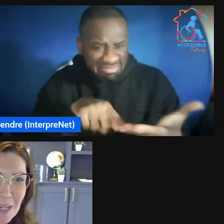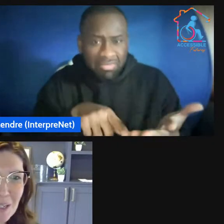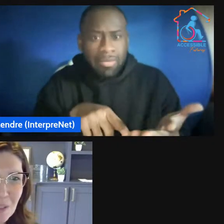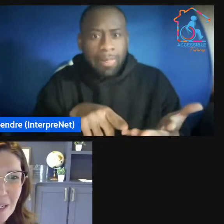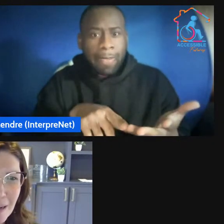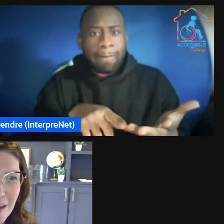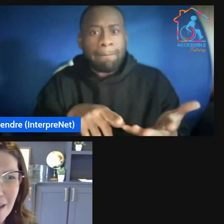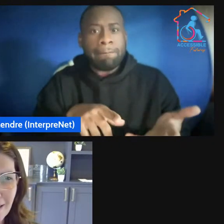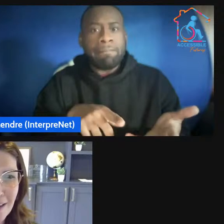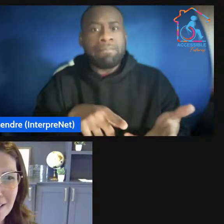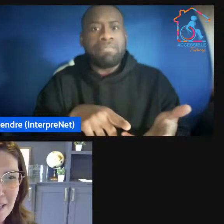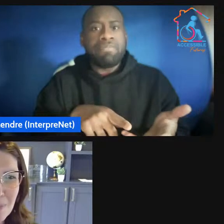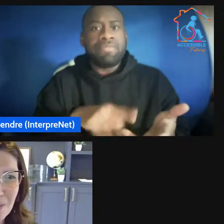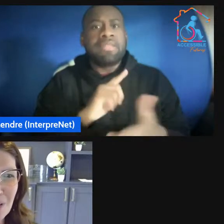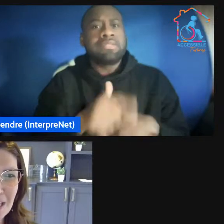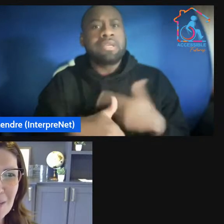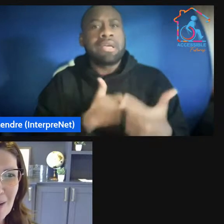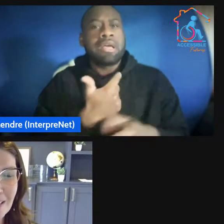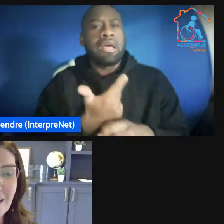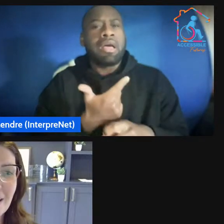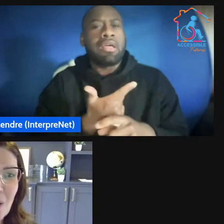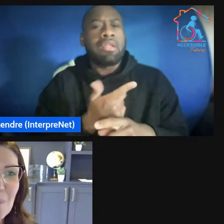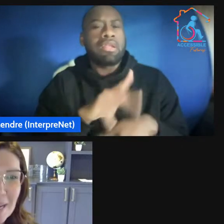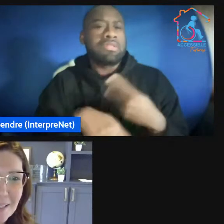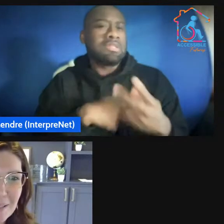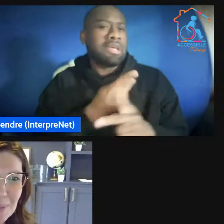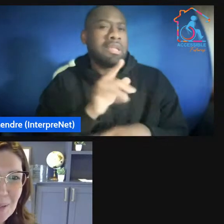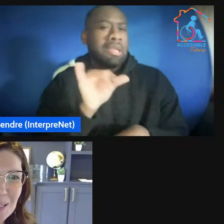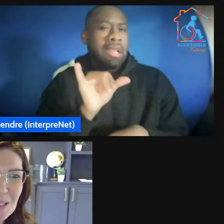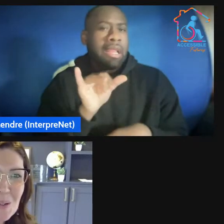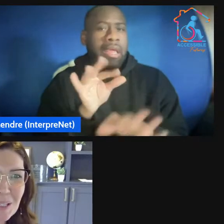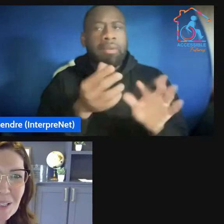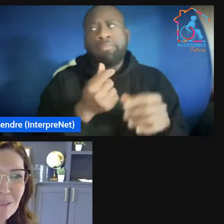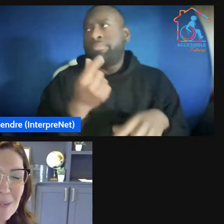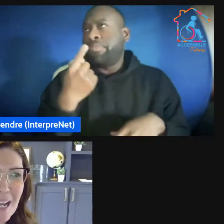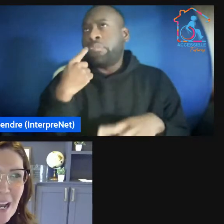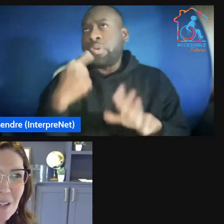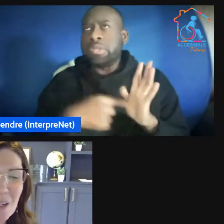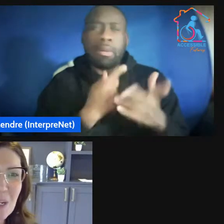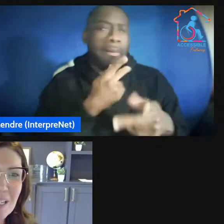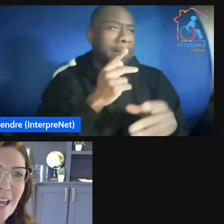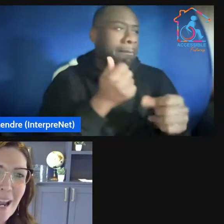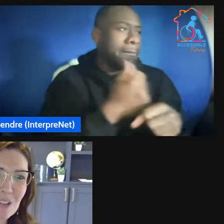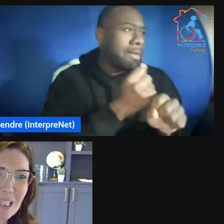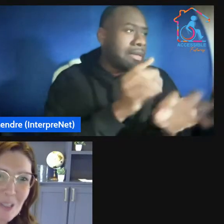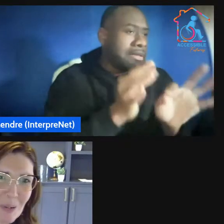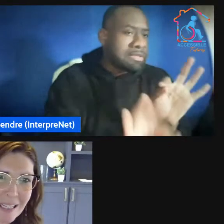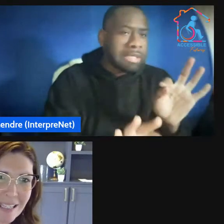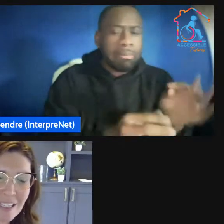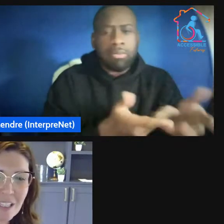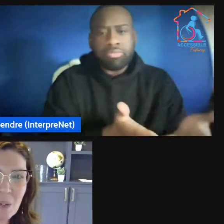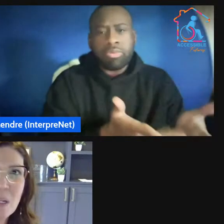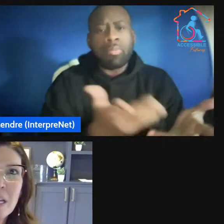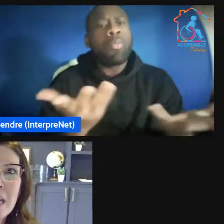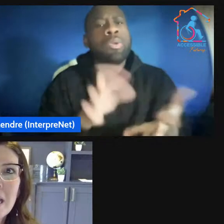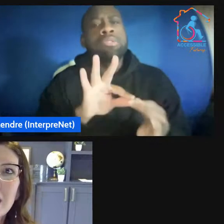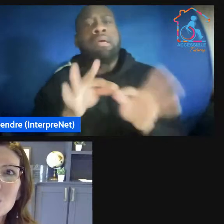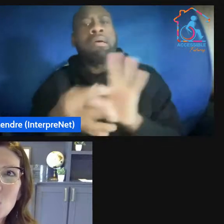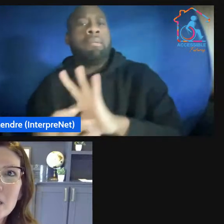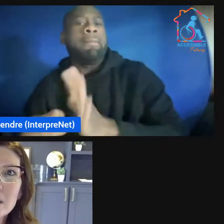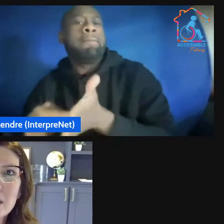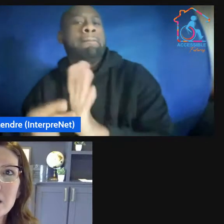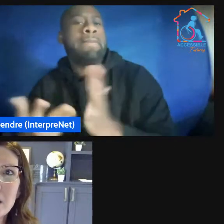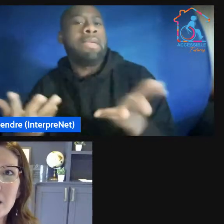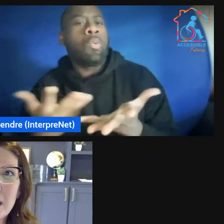of a grandiose concept if you think about it, like, oh, make it simple and intuitive, but how, what does that actually translate to?